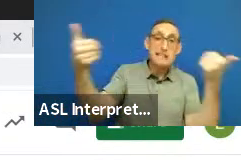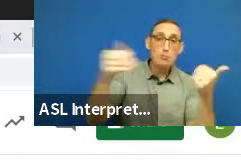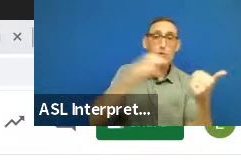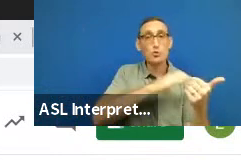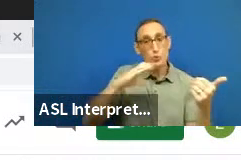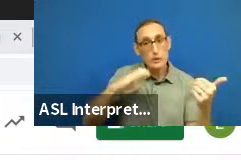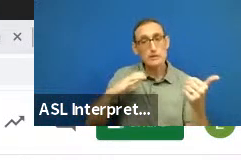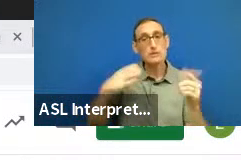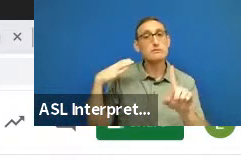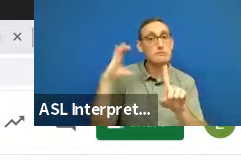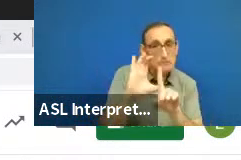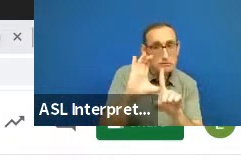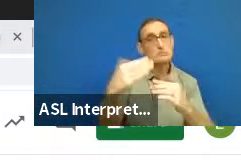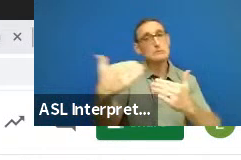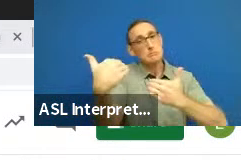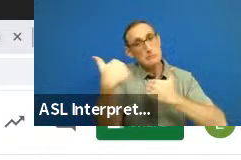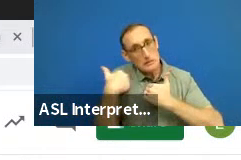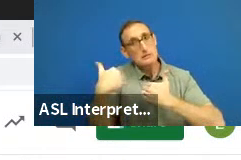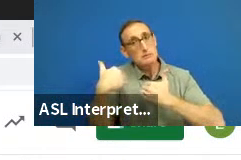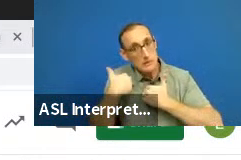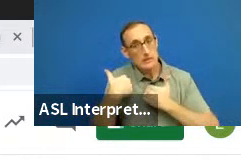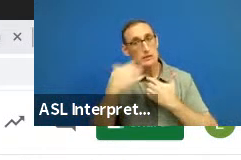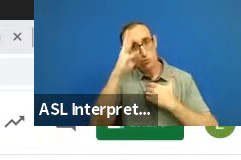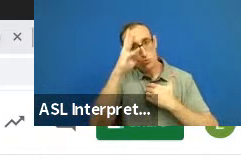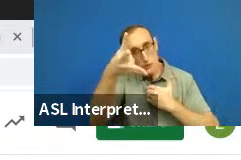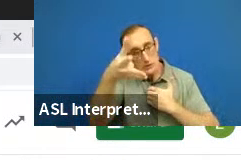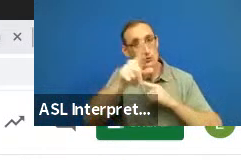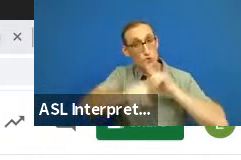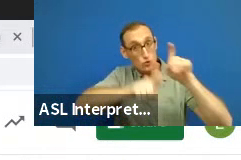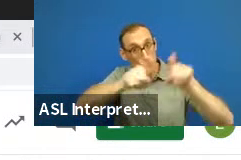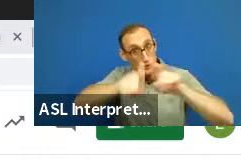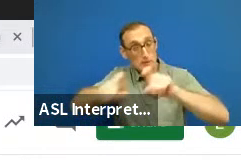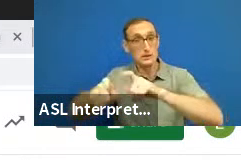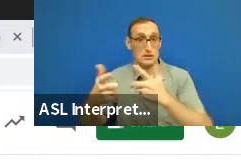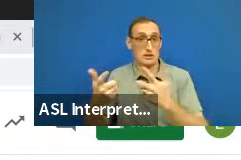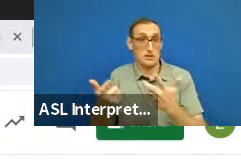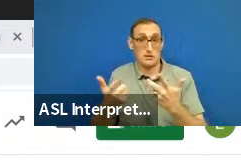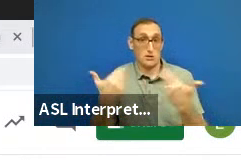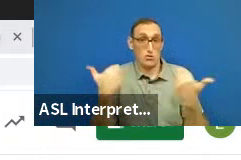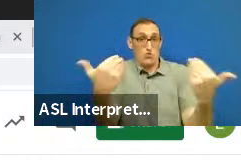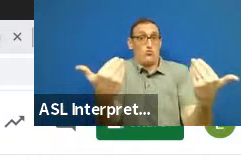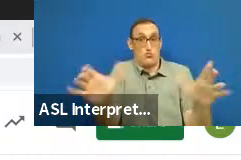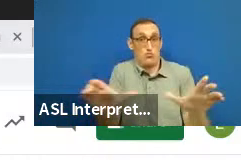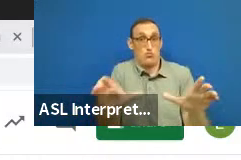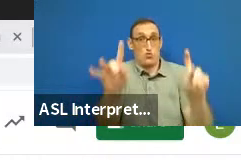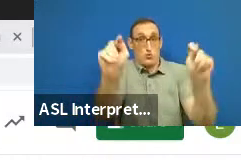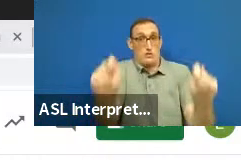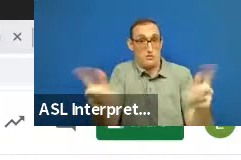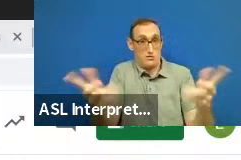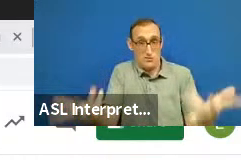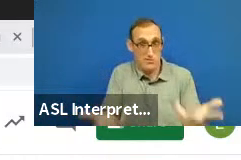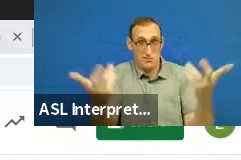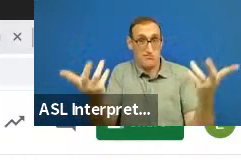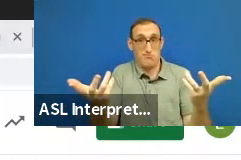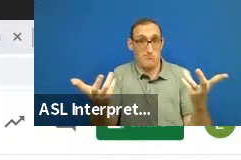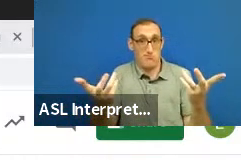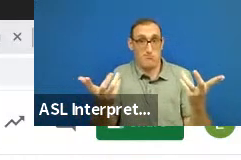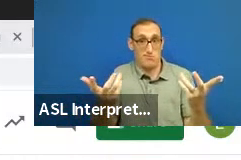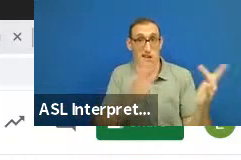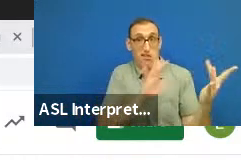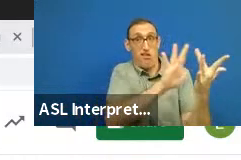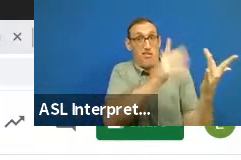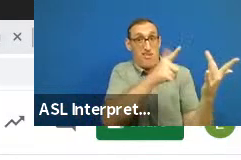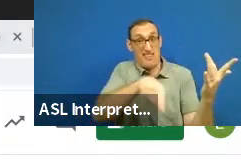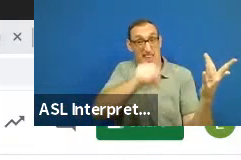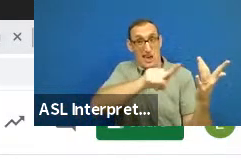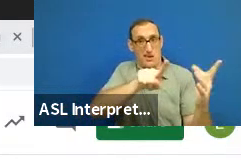mentioned, to do this, create a survey and do the work and have the meetings and do the outreach that we need to